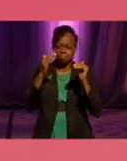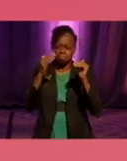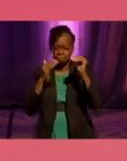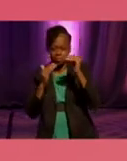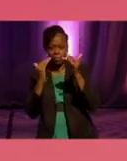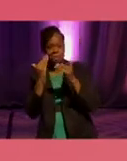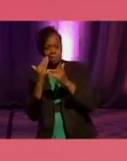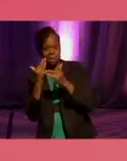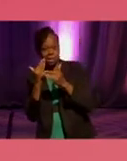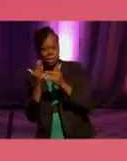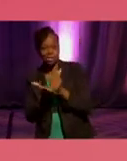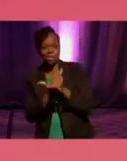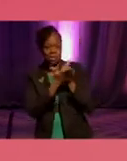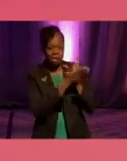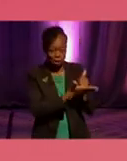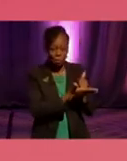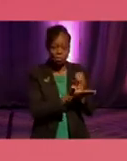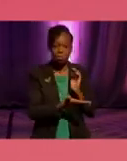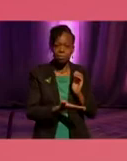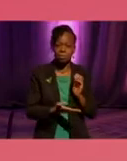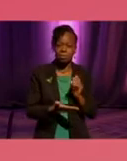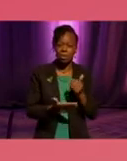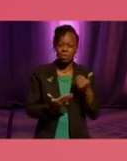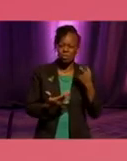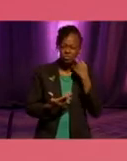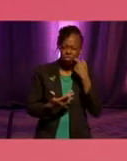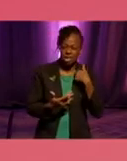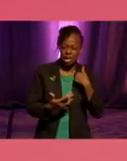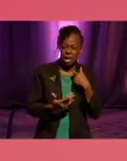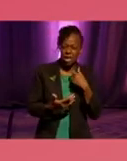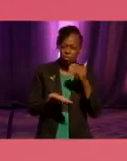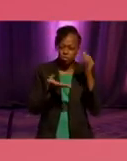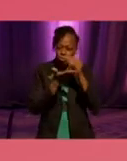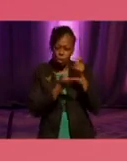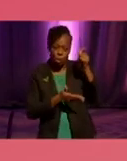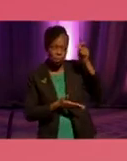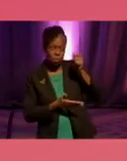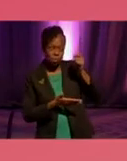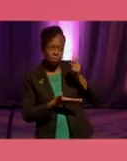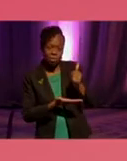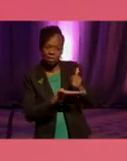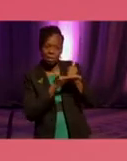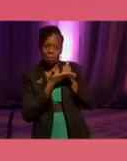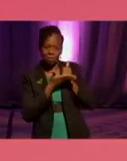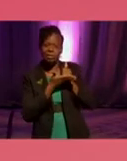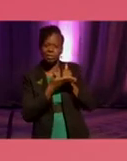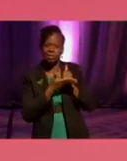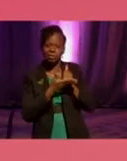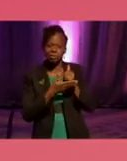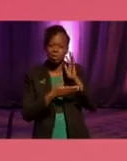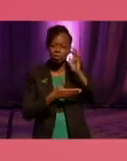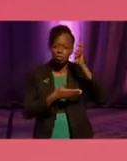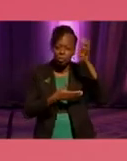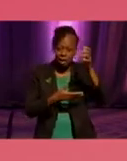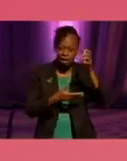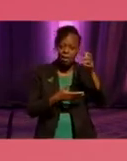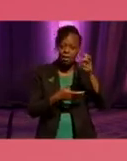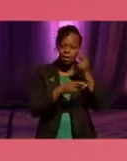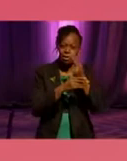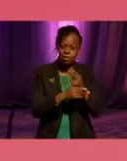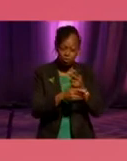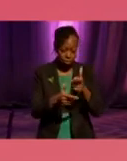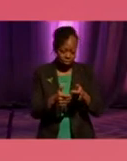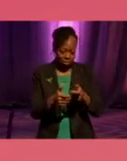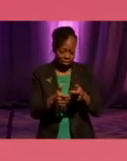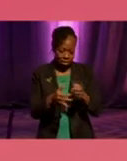small funding to pilot a partnership with a company called Mama that will allow us to use text message